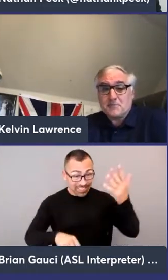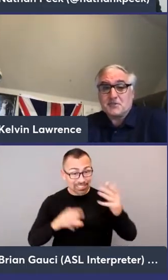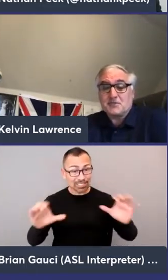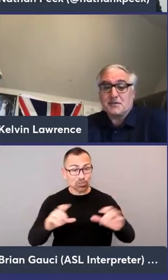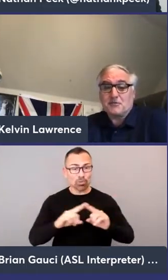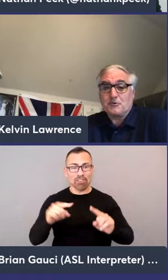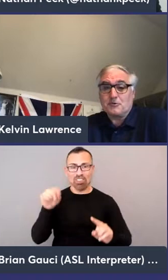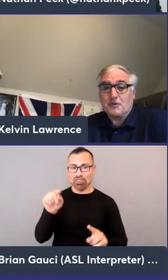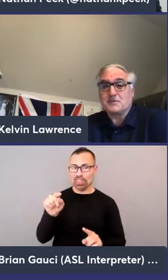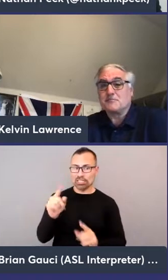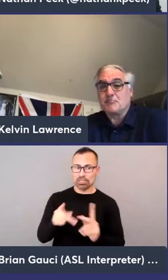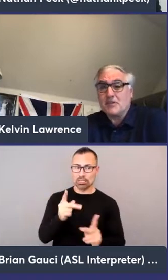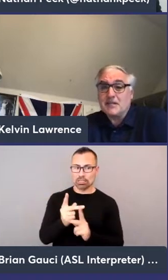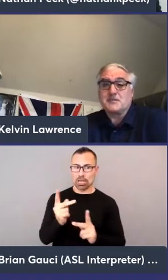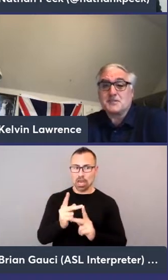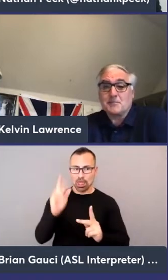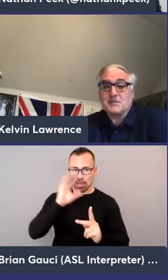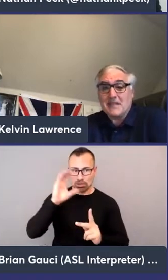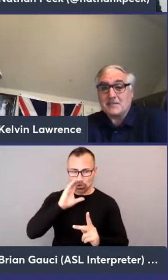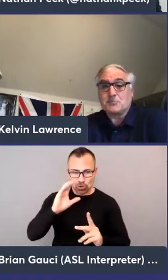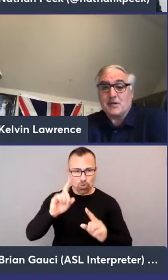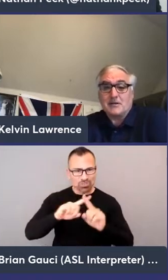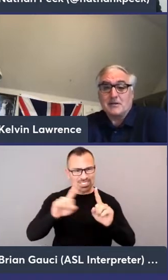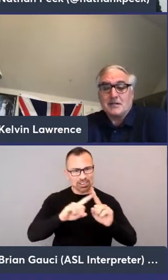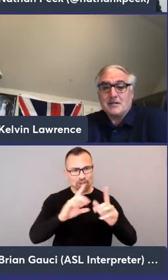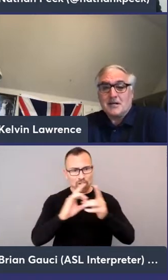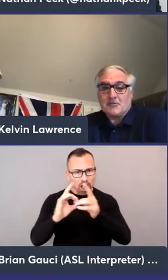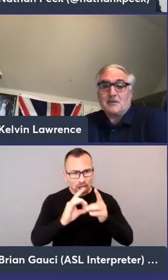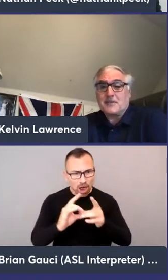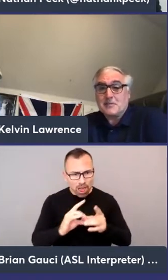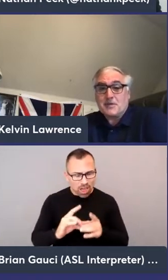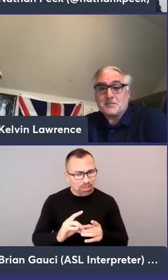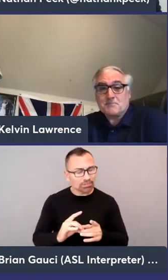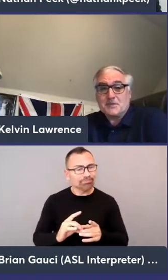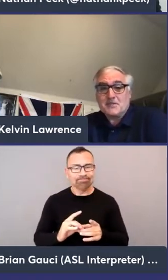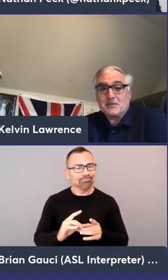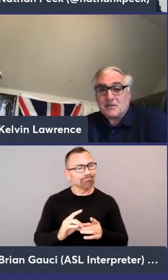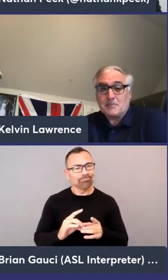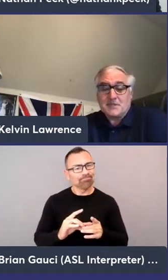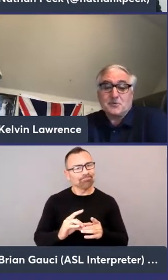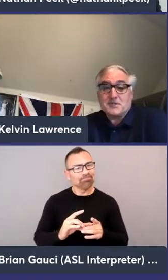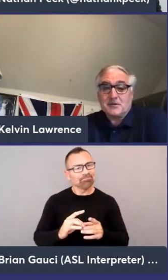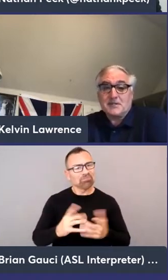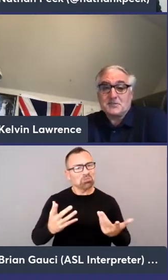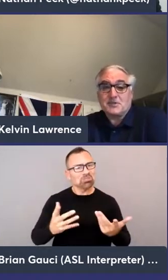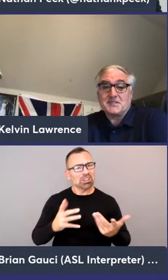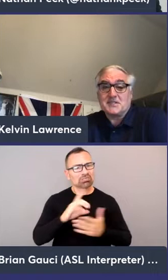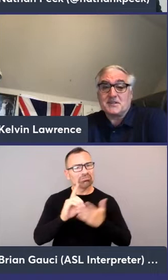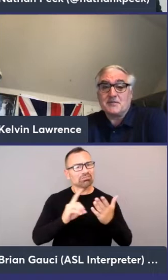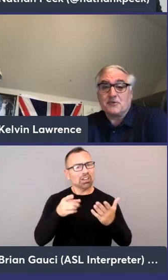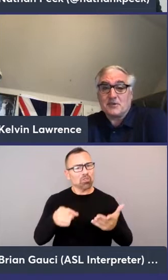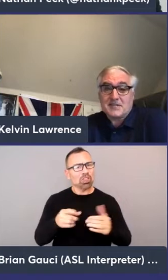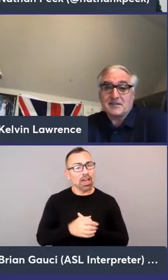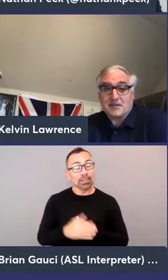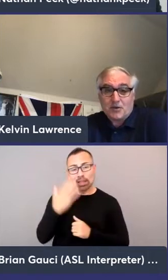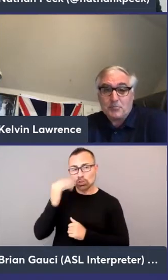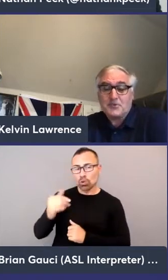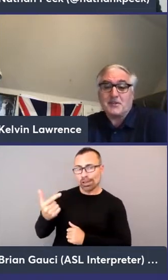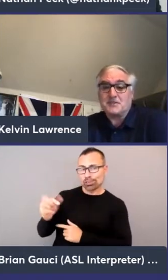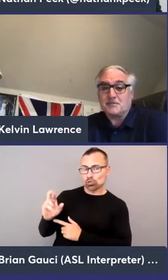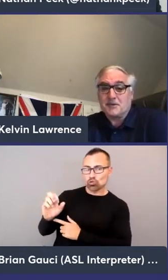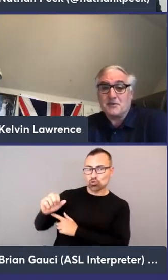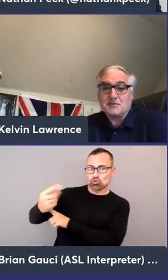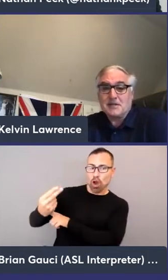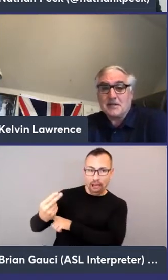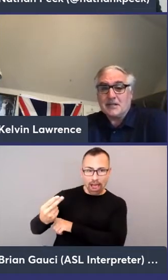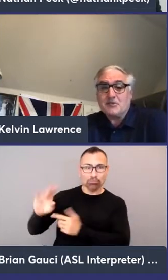recursive searching through lots of relationships. And that's where a graph database comes into its own, and that's what it's designed for, is that